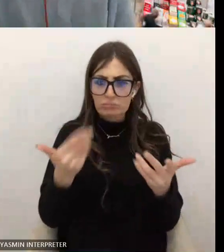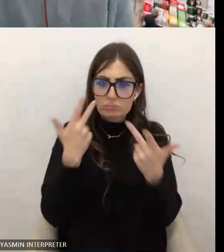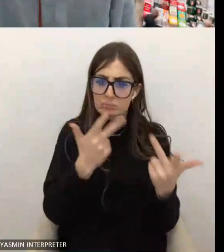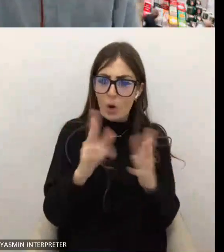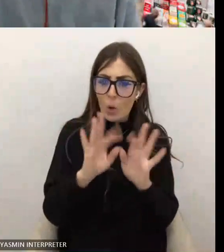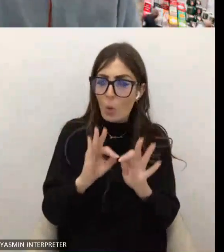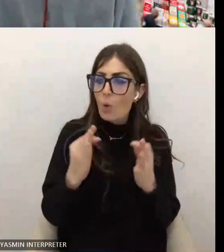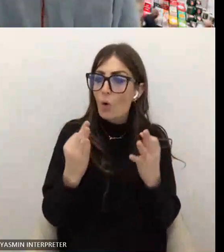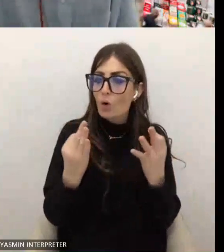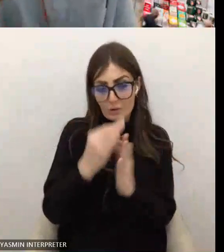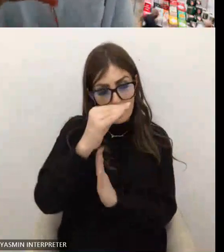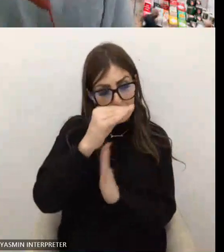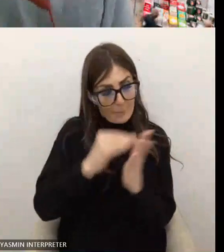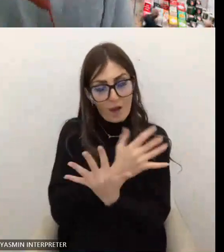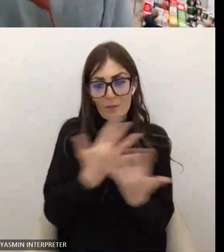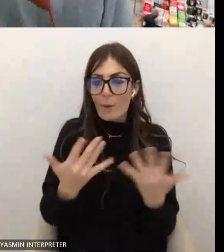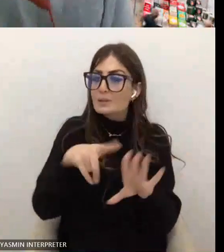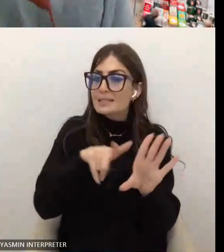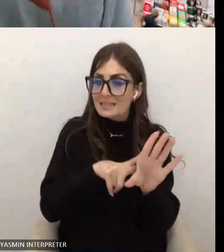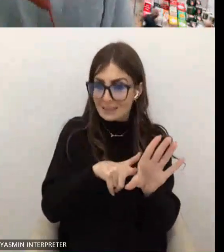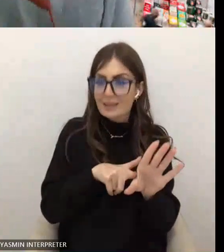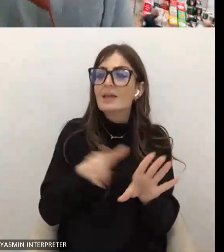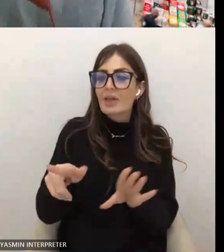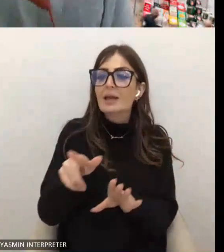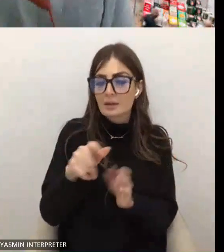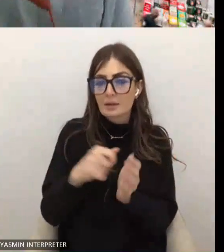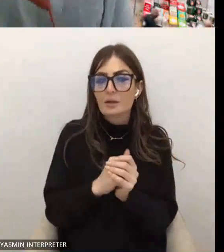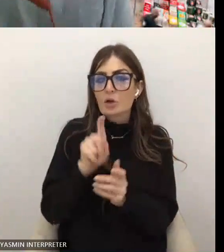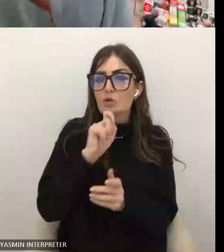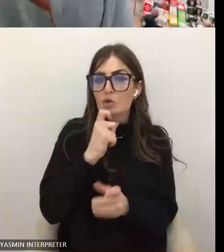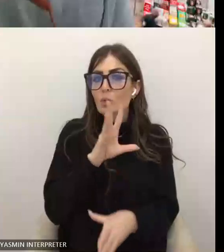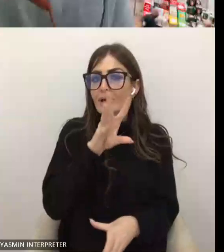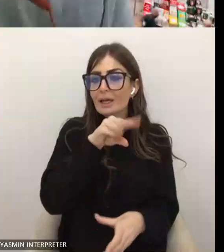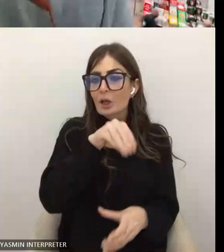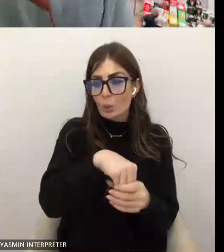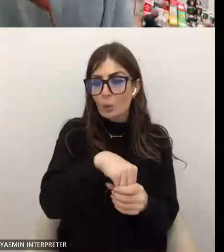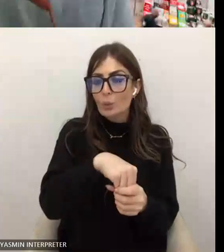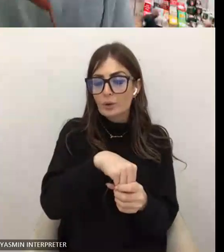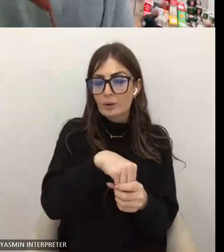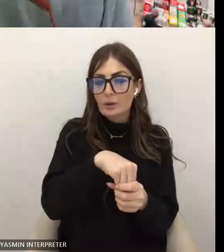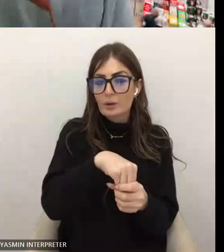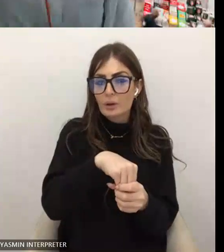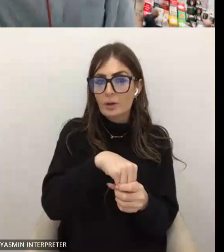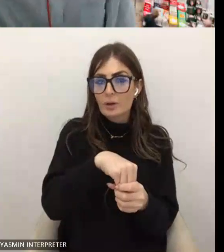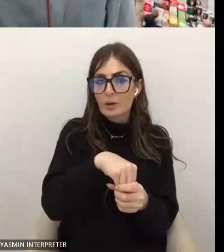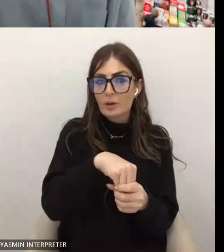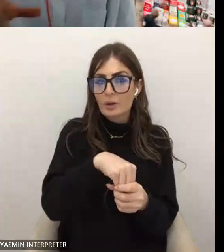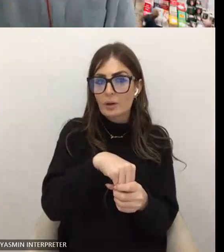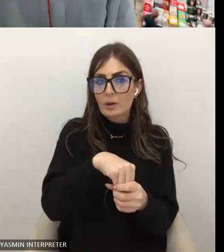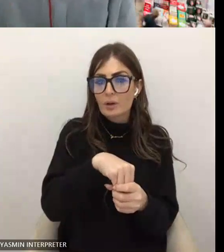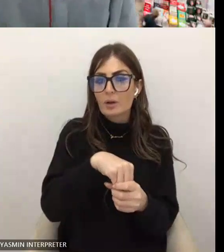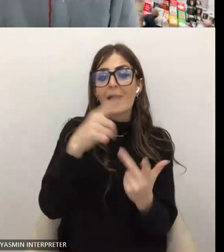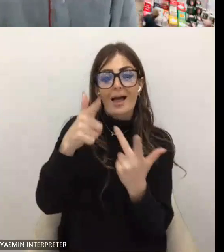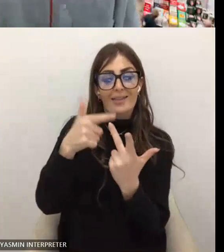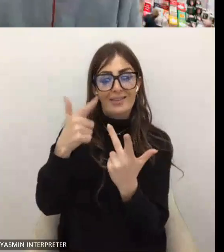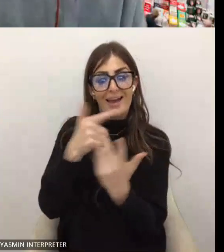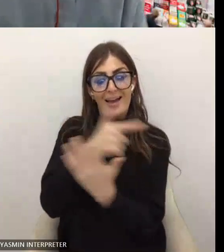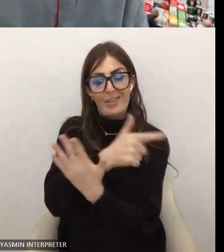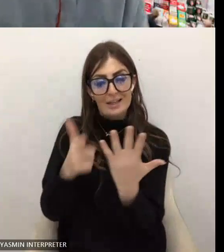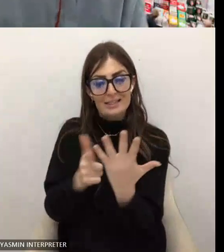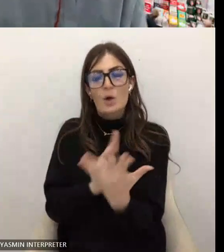for multi-year, then you would be including those co-pros within